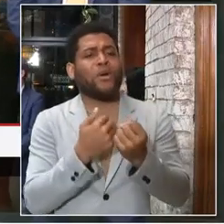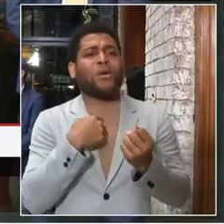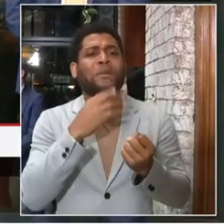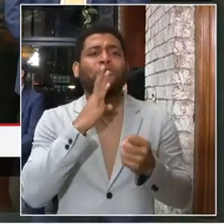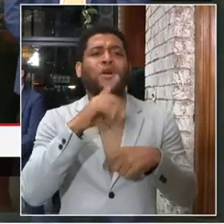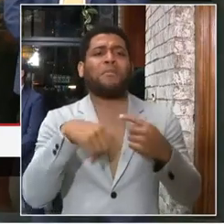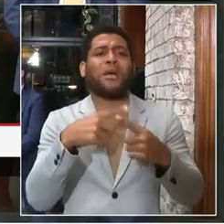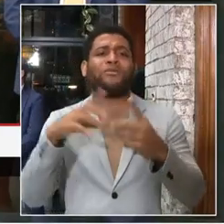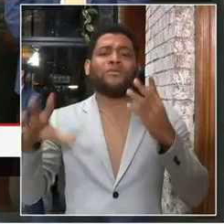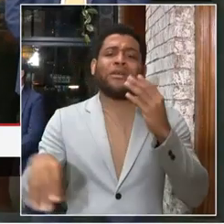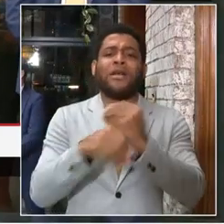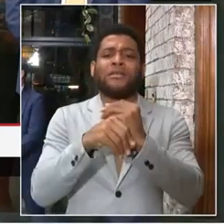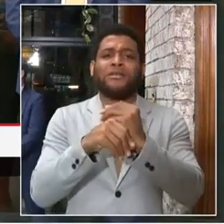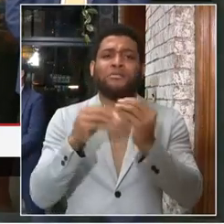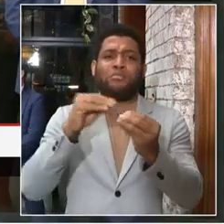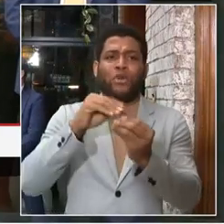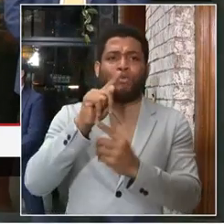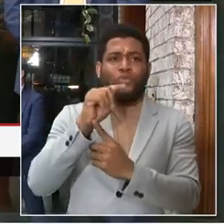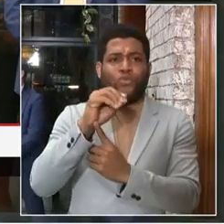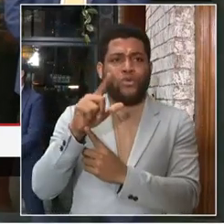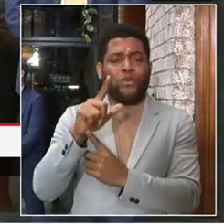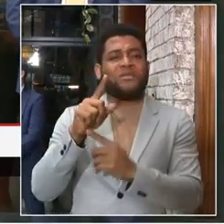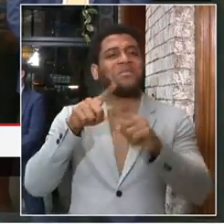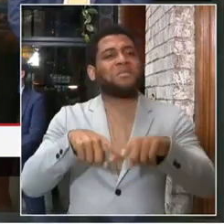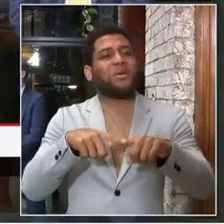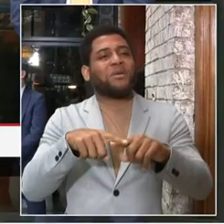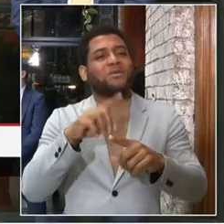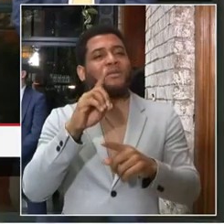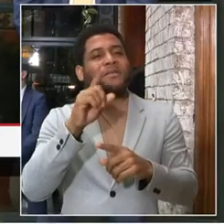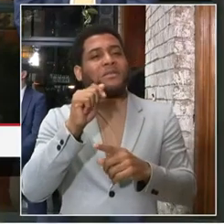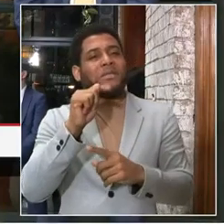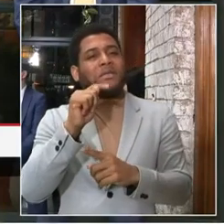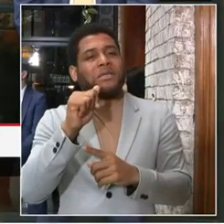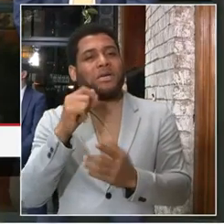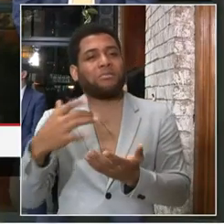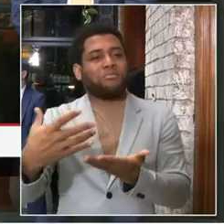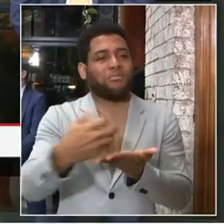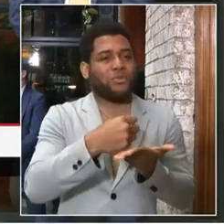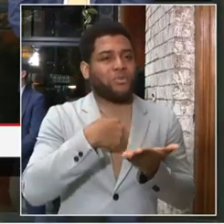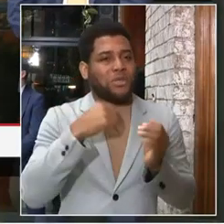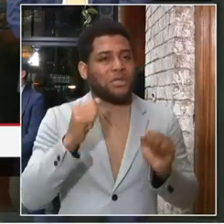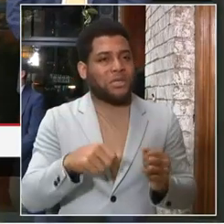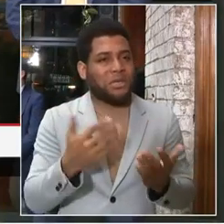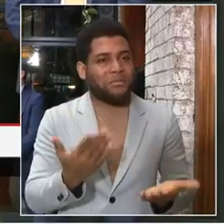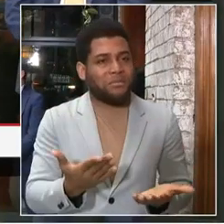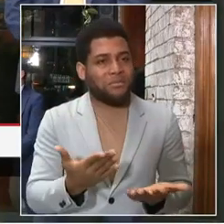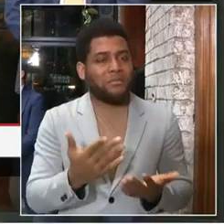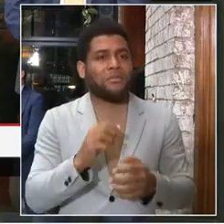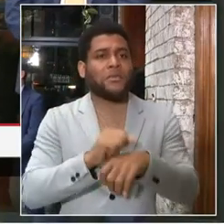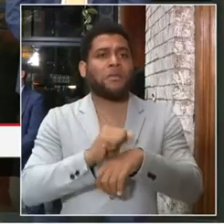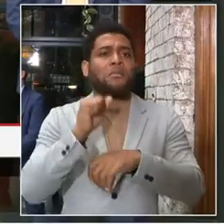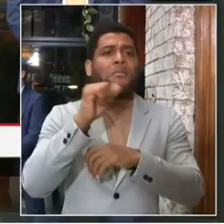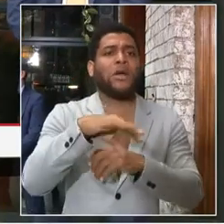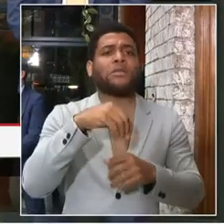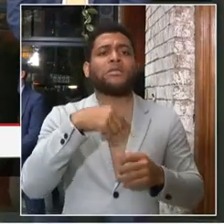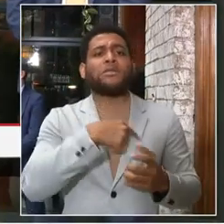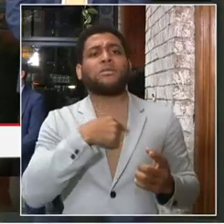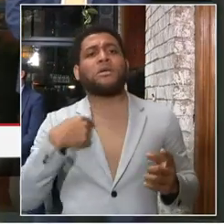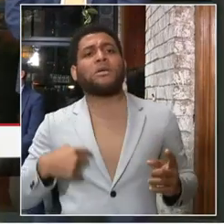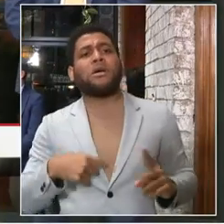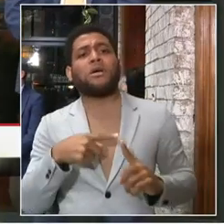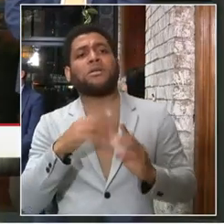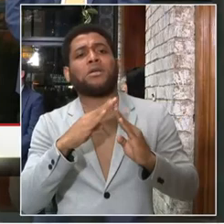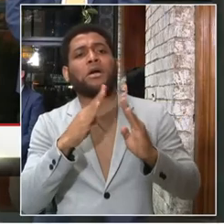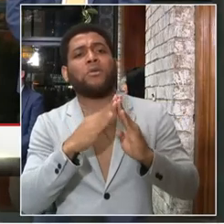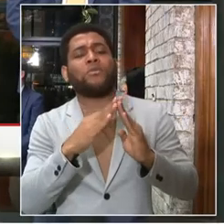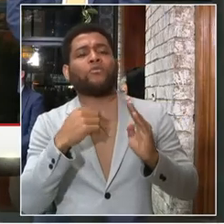think, depending on what the data show, could be deployed in Chinatown, and we will continue to work